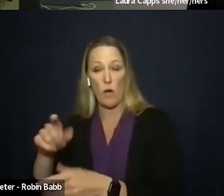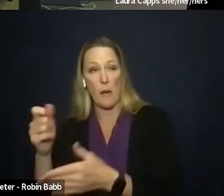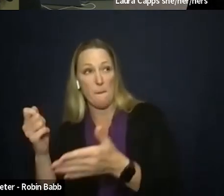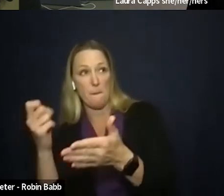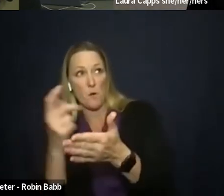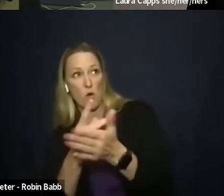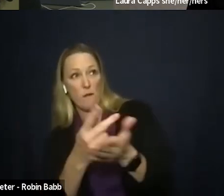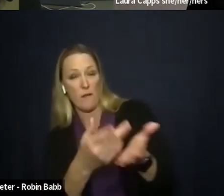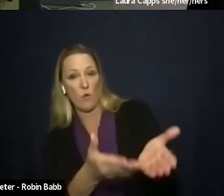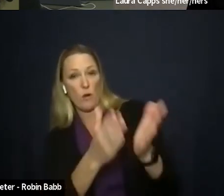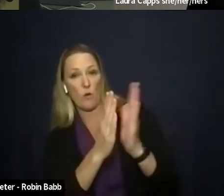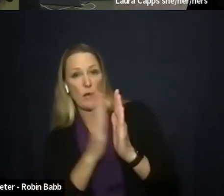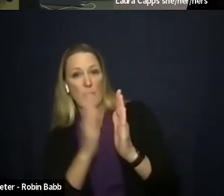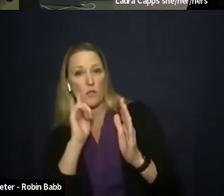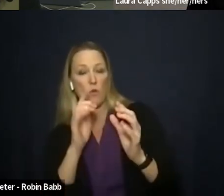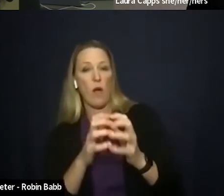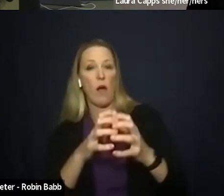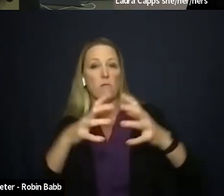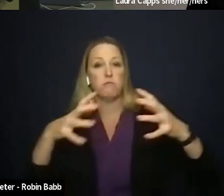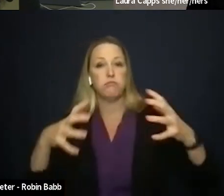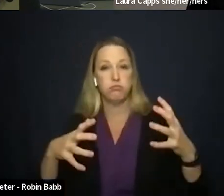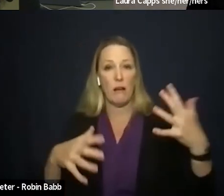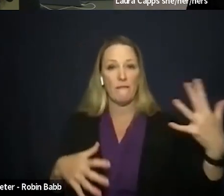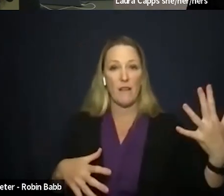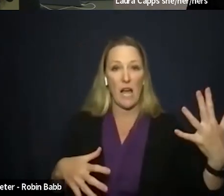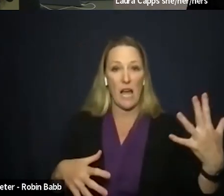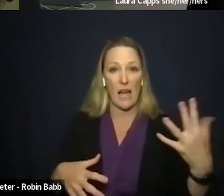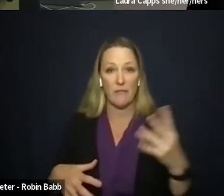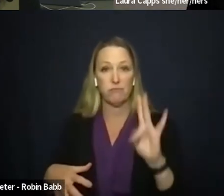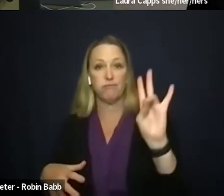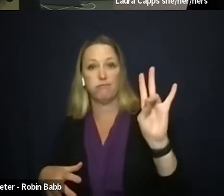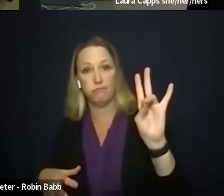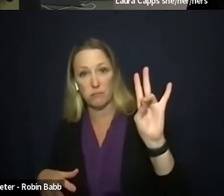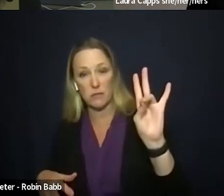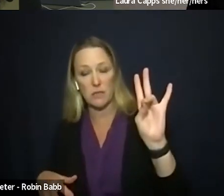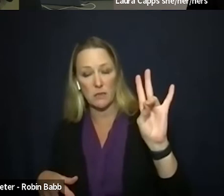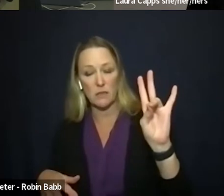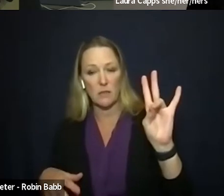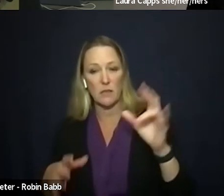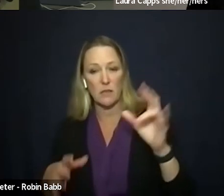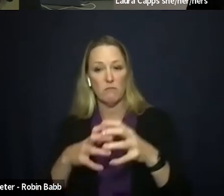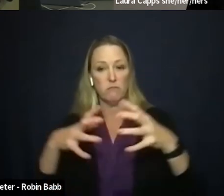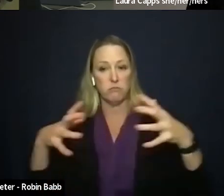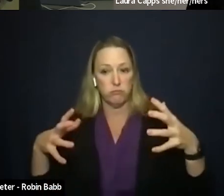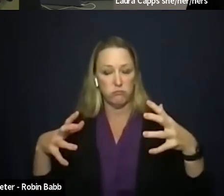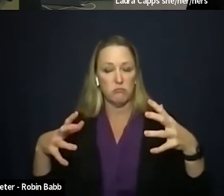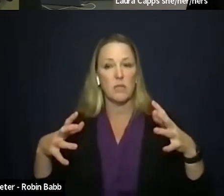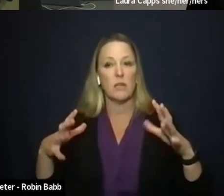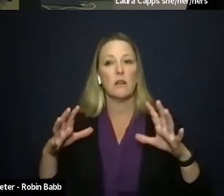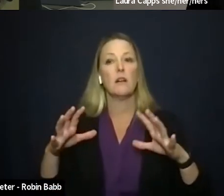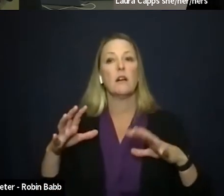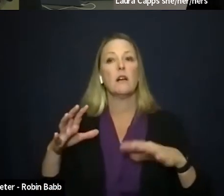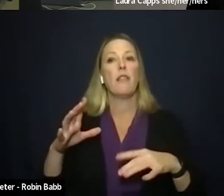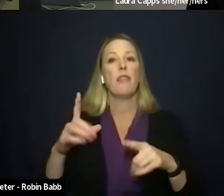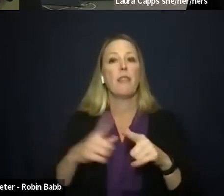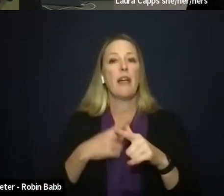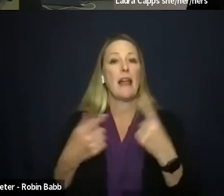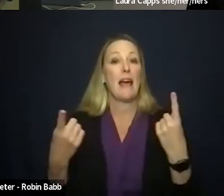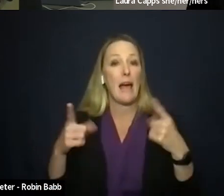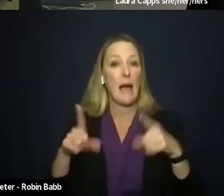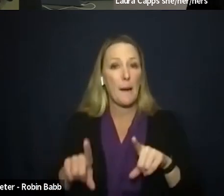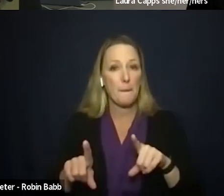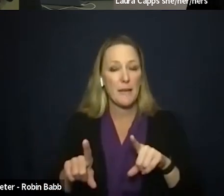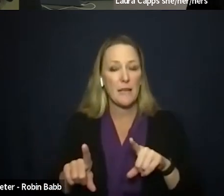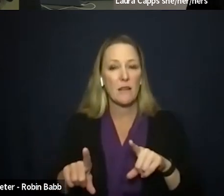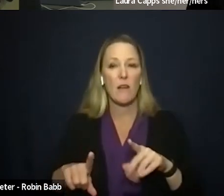to go to expand the number of trustees there is an automatic call for